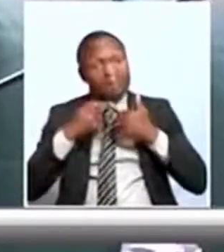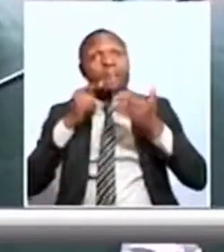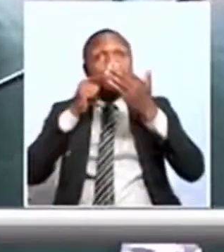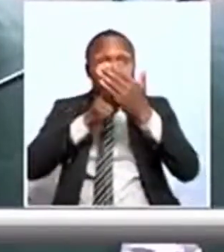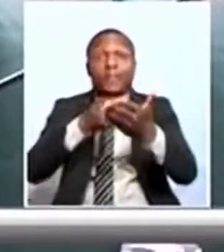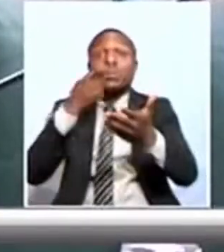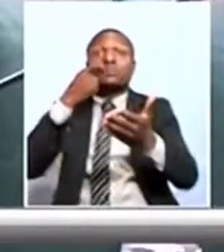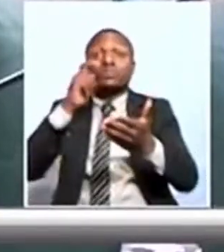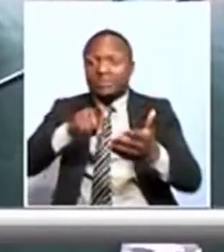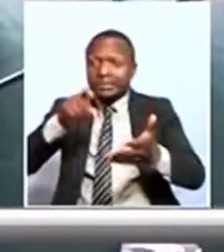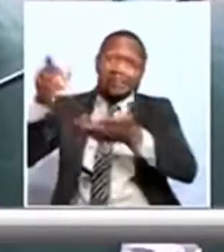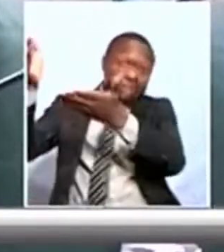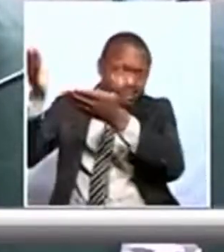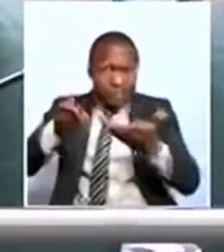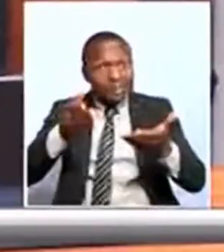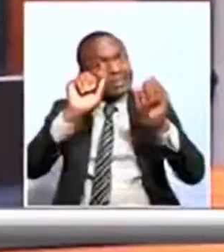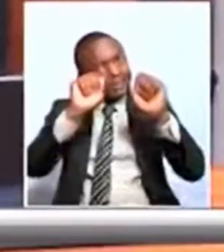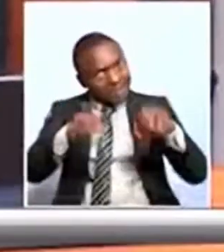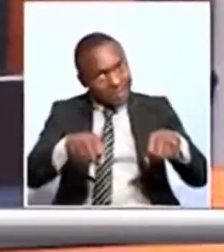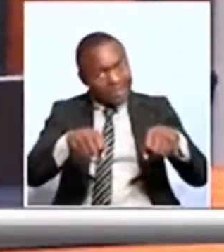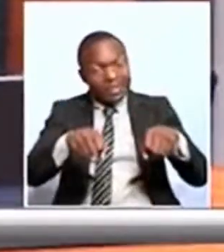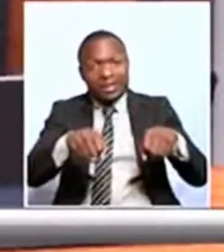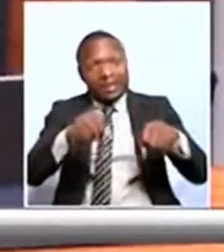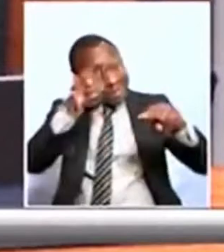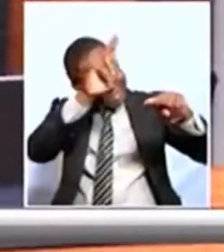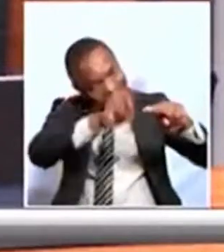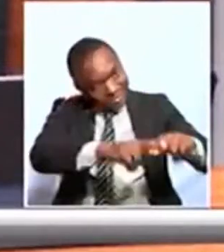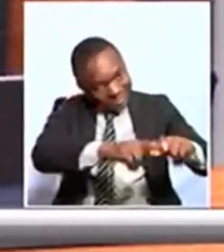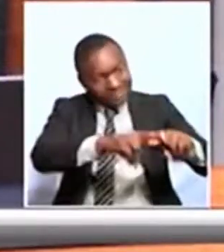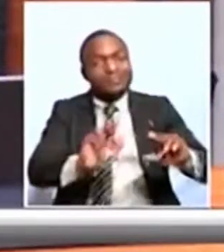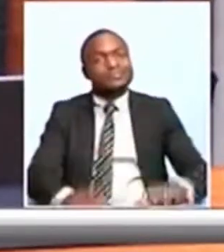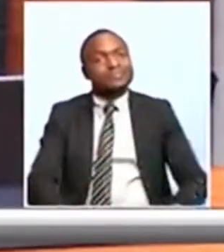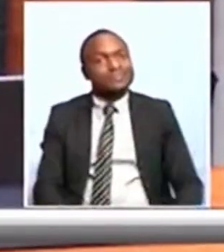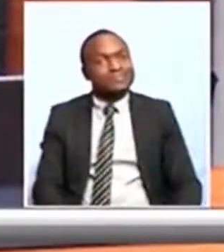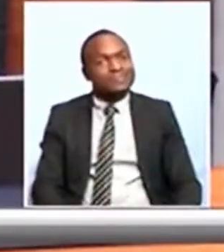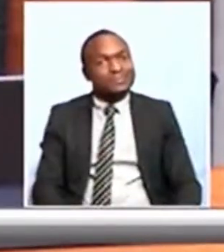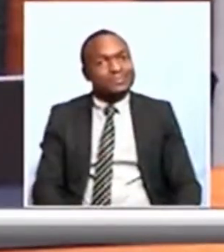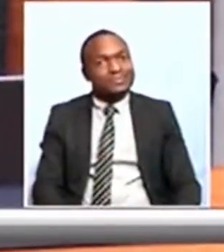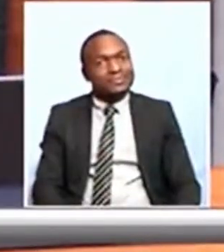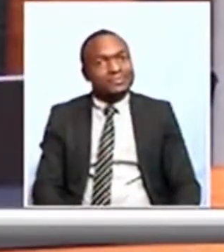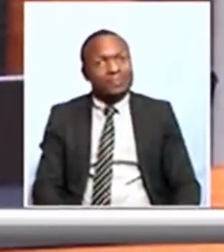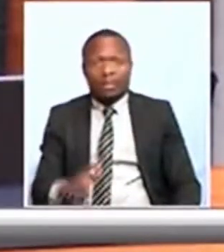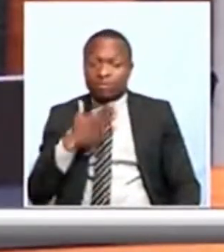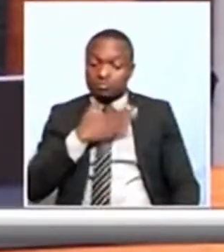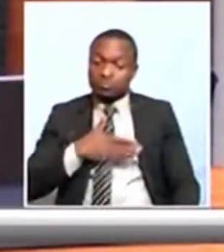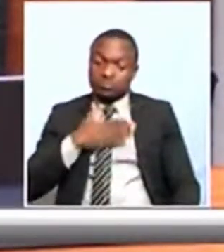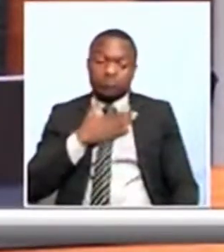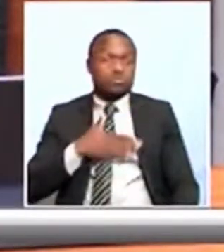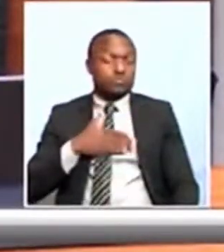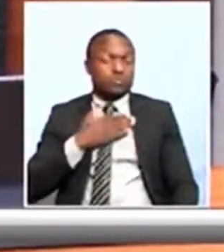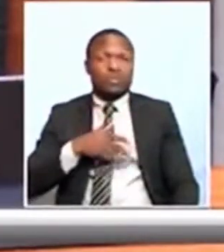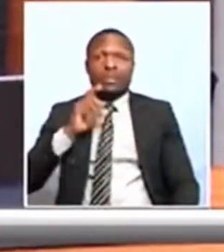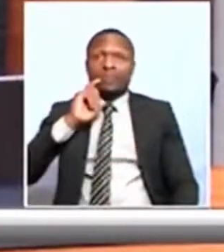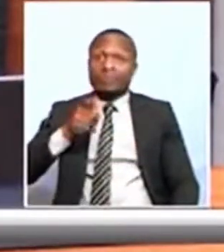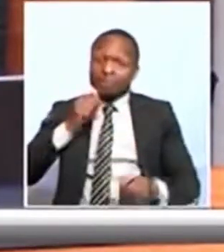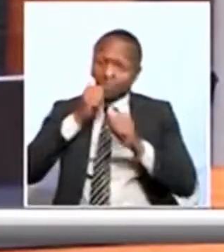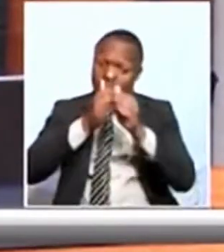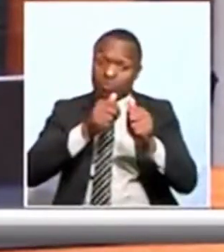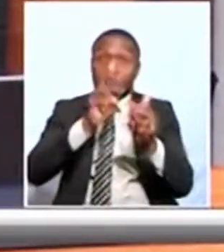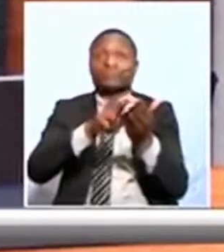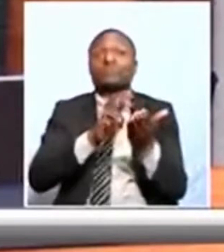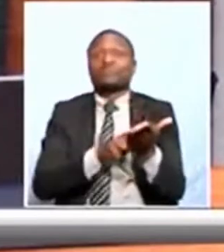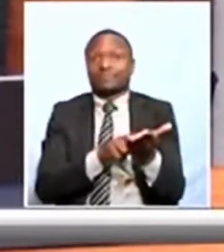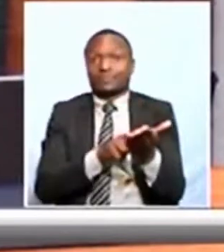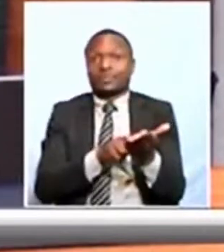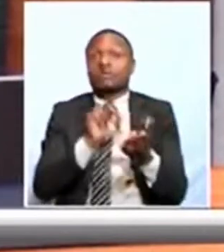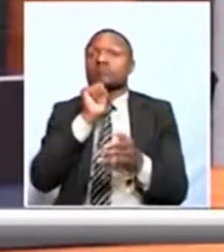being raised. Can you please maybe take your seat? So please, can we observe the rules so that